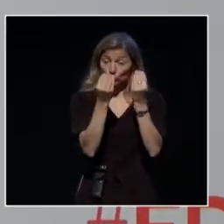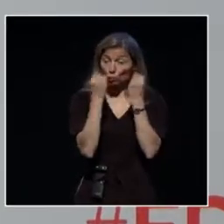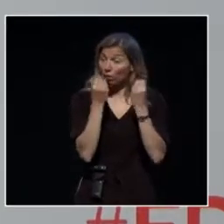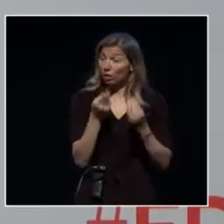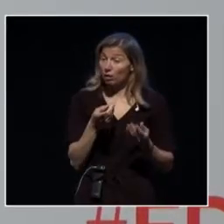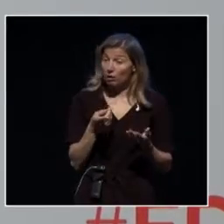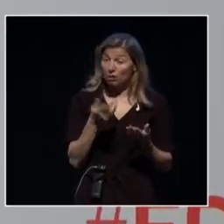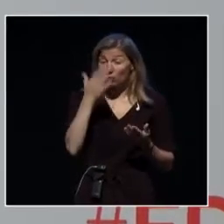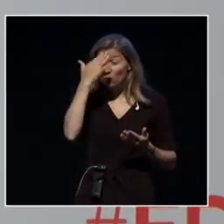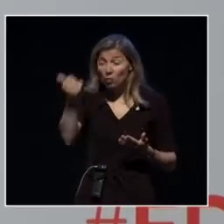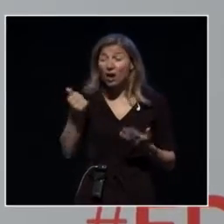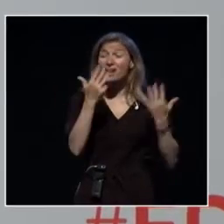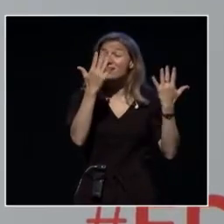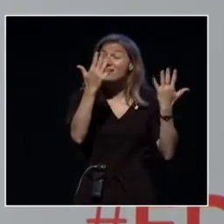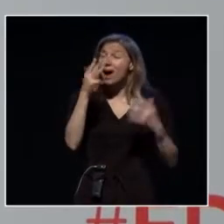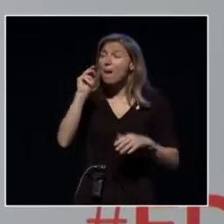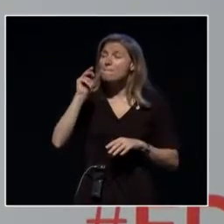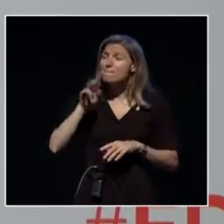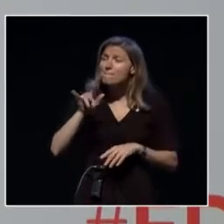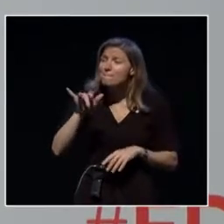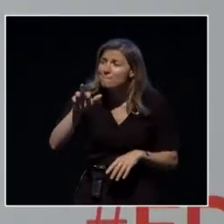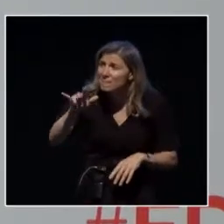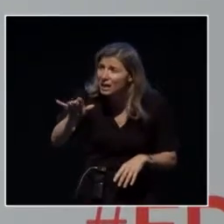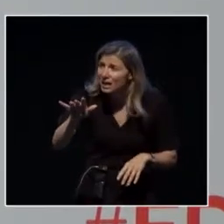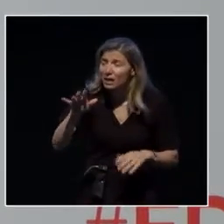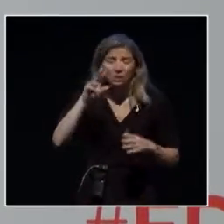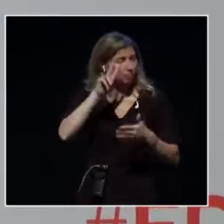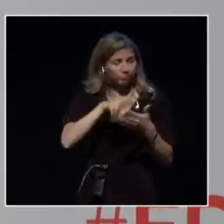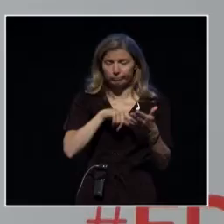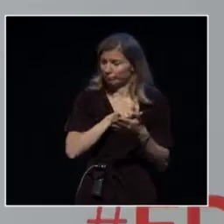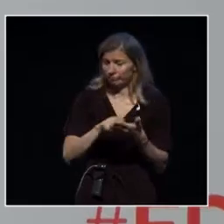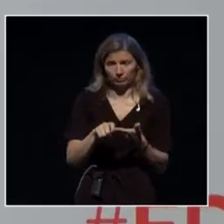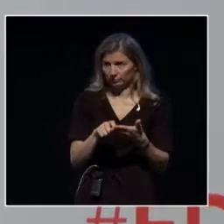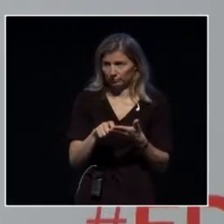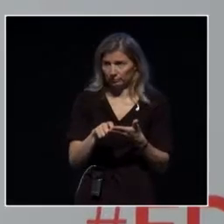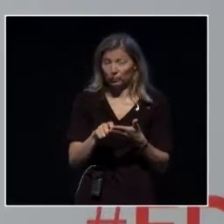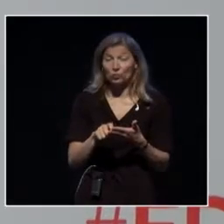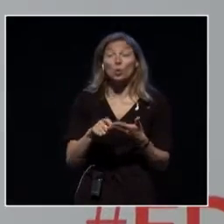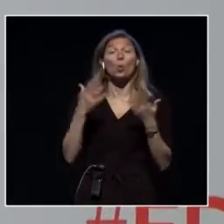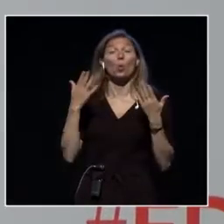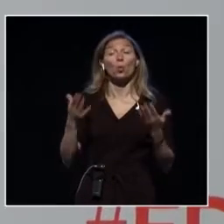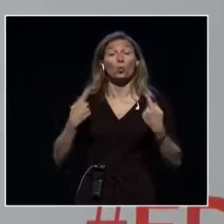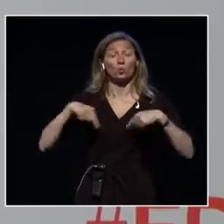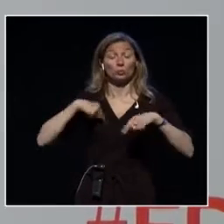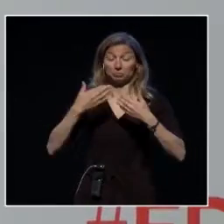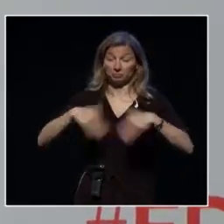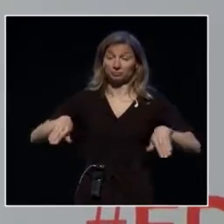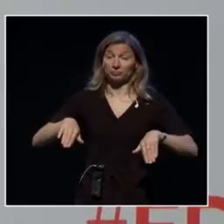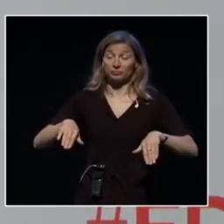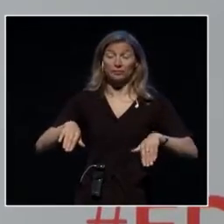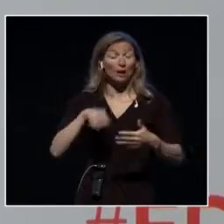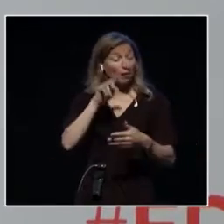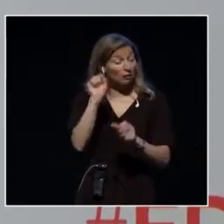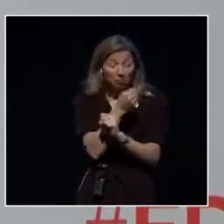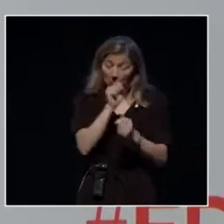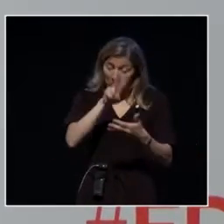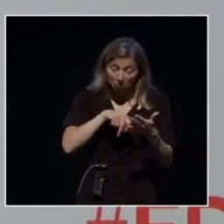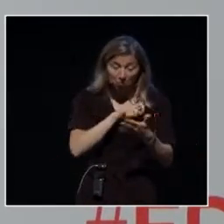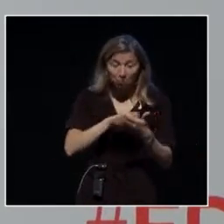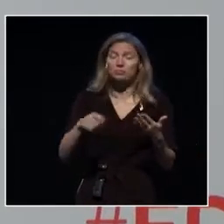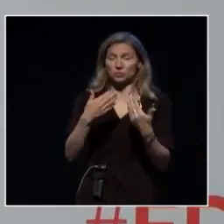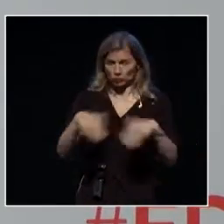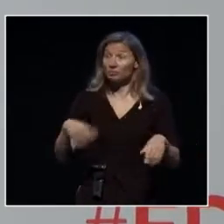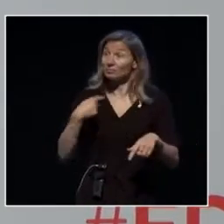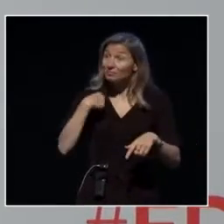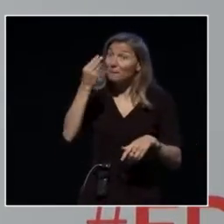are illiterate. So we said illiteracy stops here. It's our task as a bank. See, as a bank, it's our